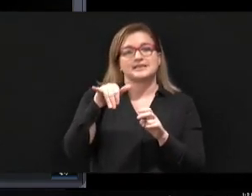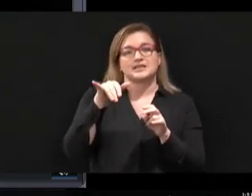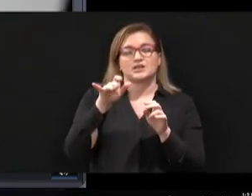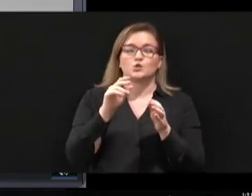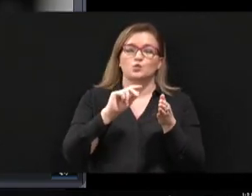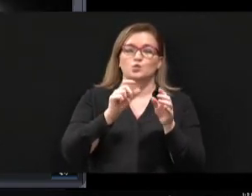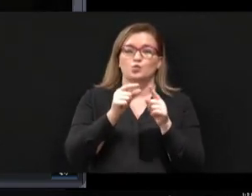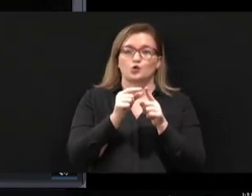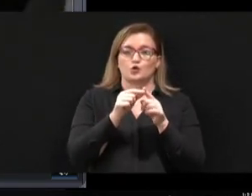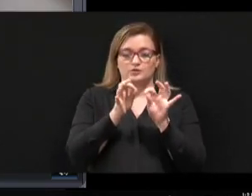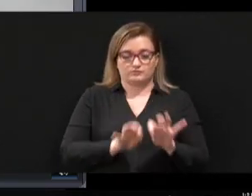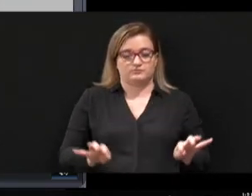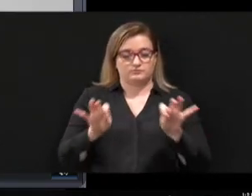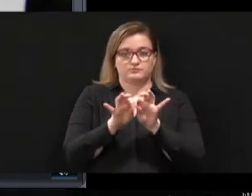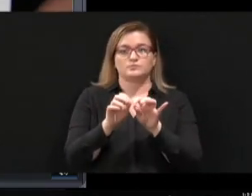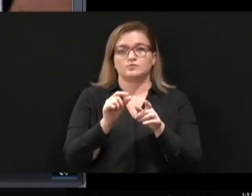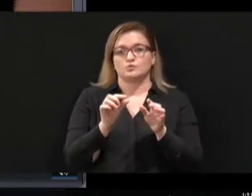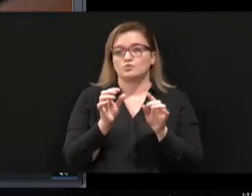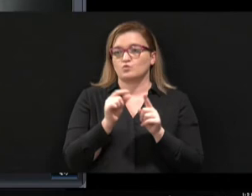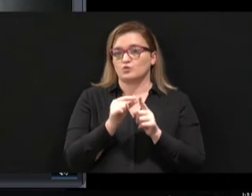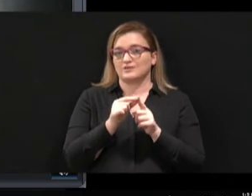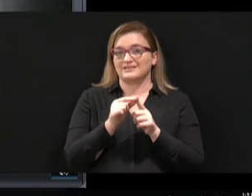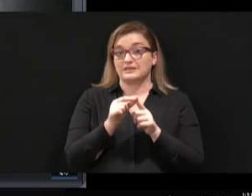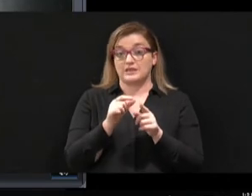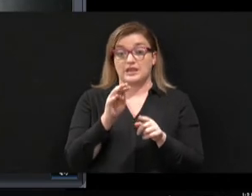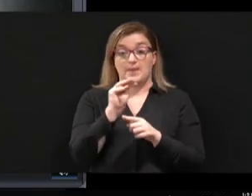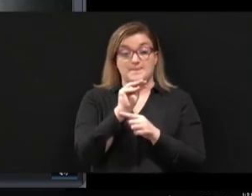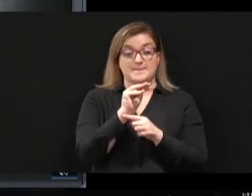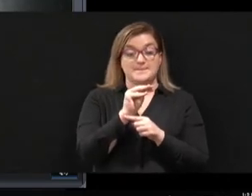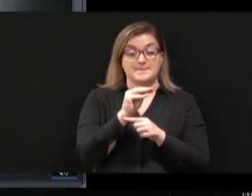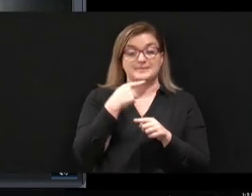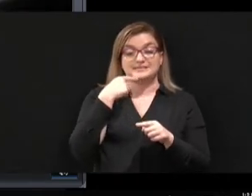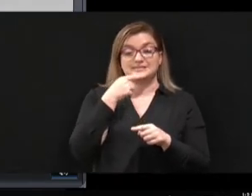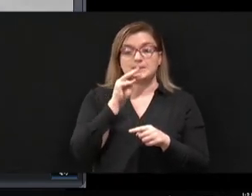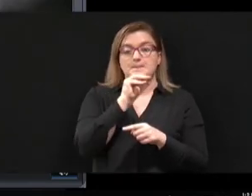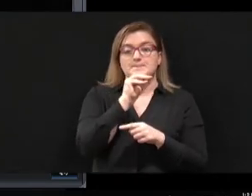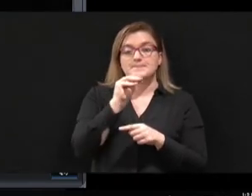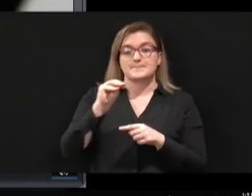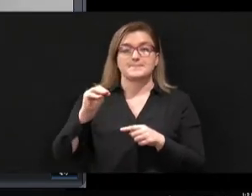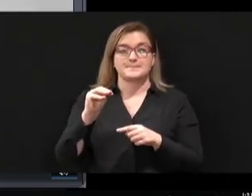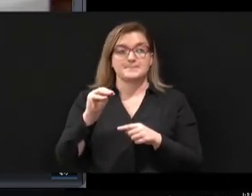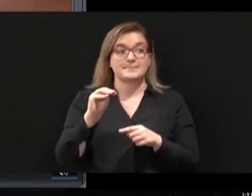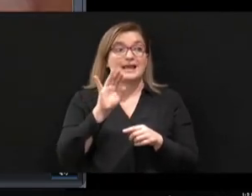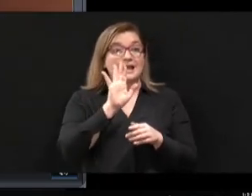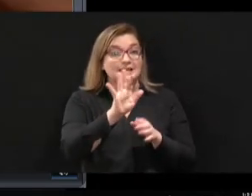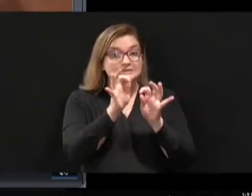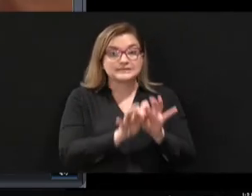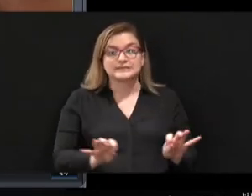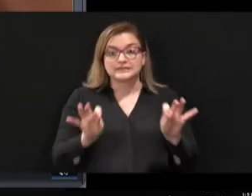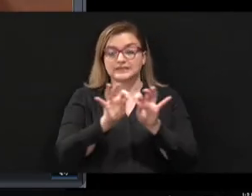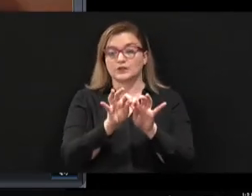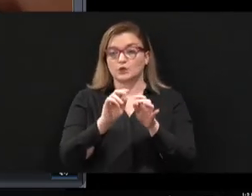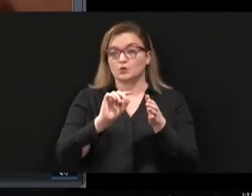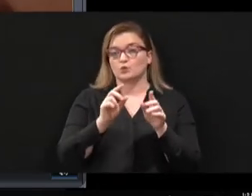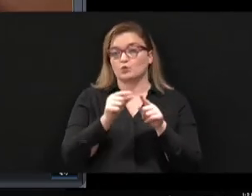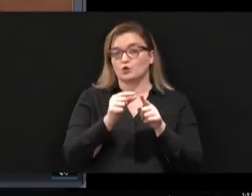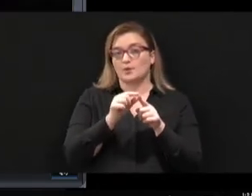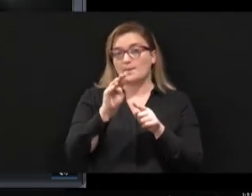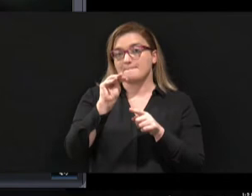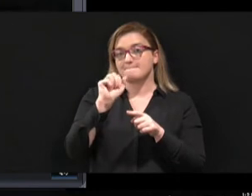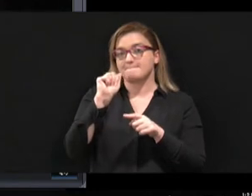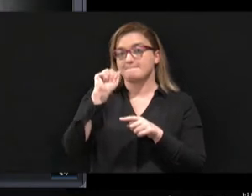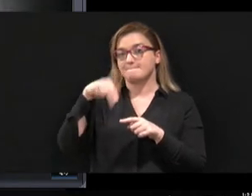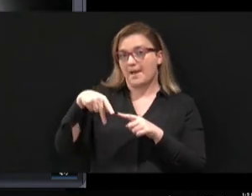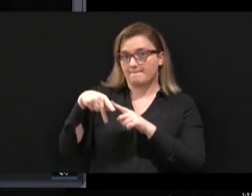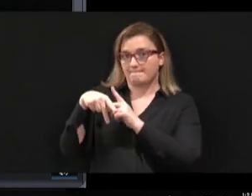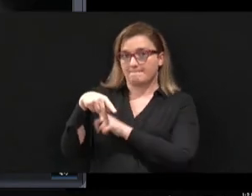teaching the letter M says M, I would tell the children, and its key word is map, so that